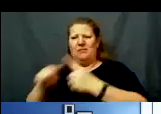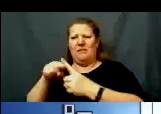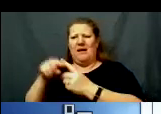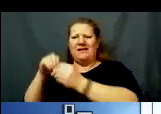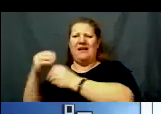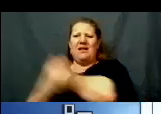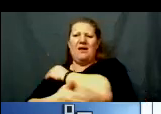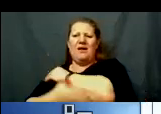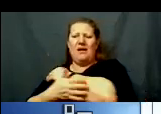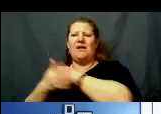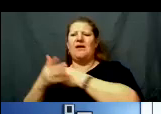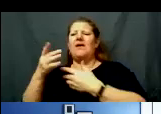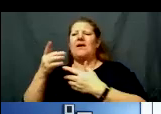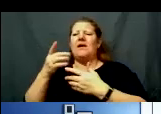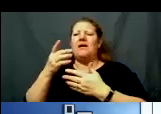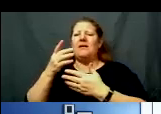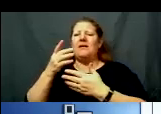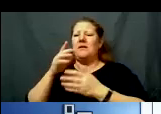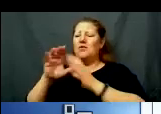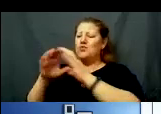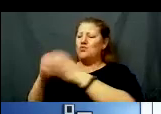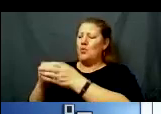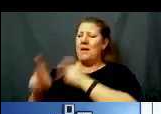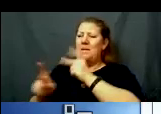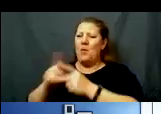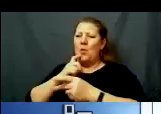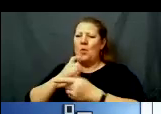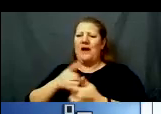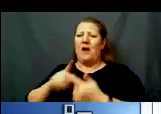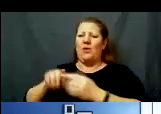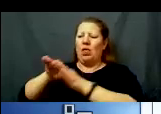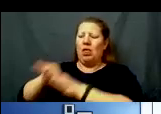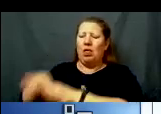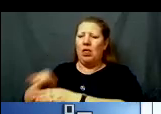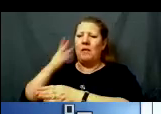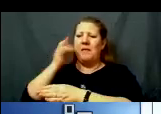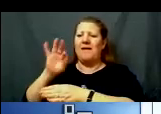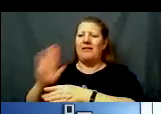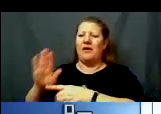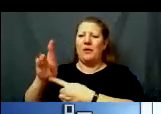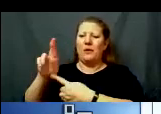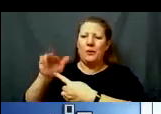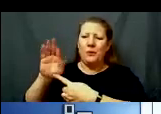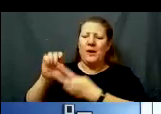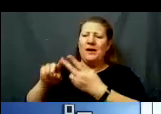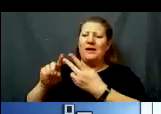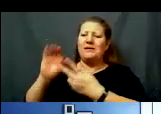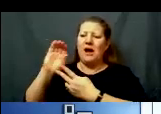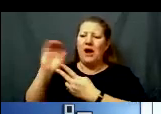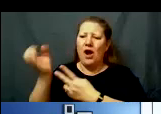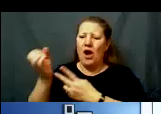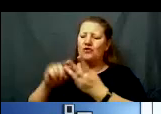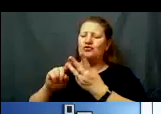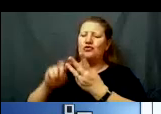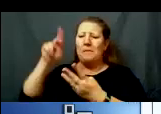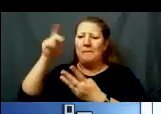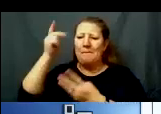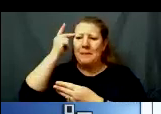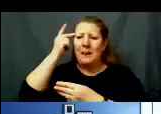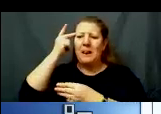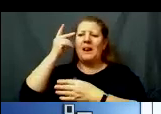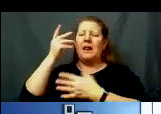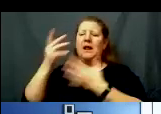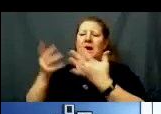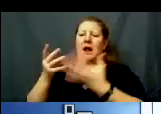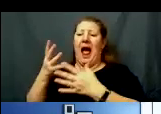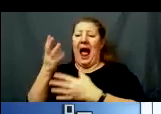marginalized by virtue of race or indigeneity or other cultural or political or economic statuses. They are also much